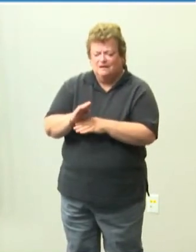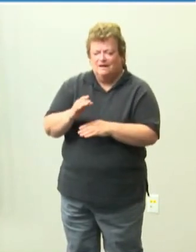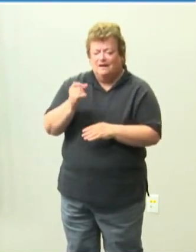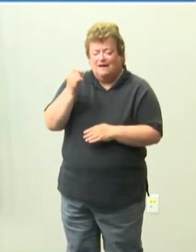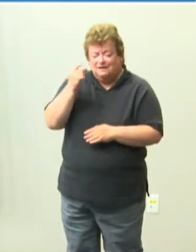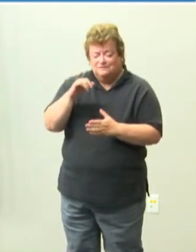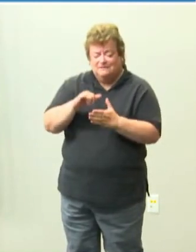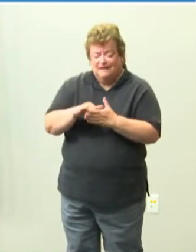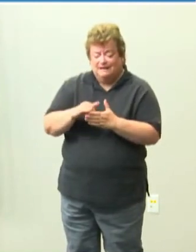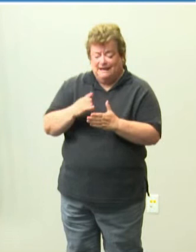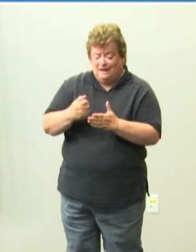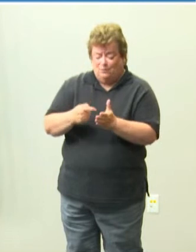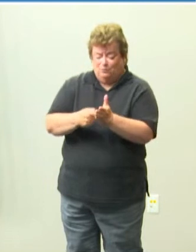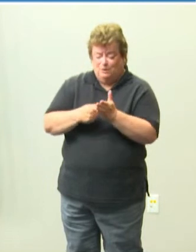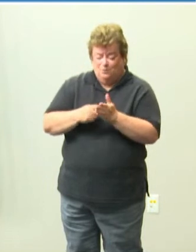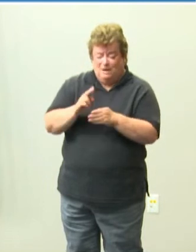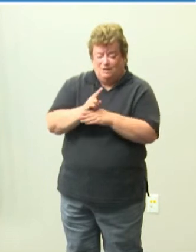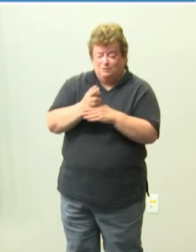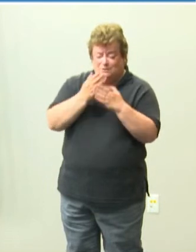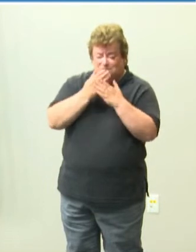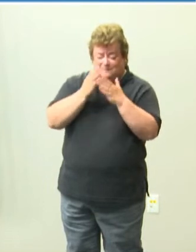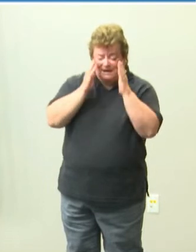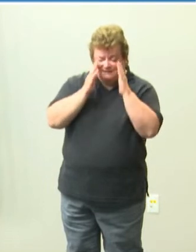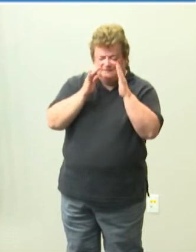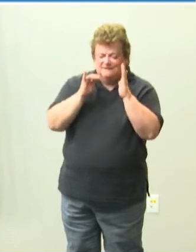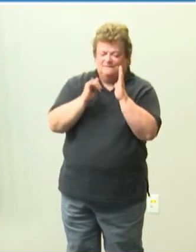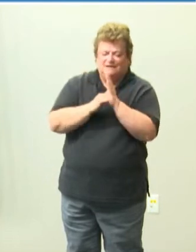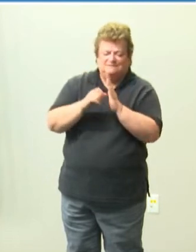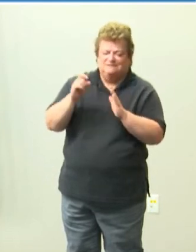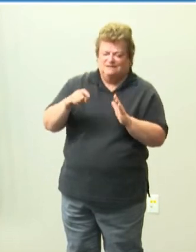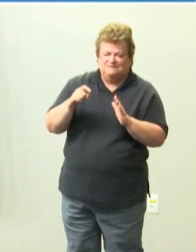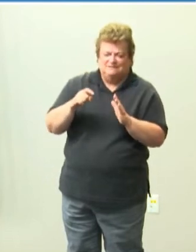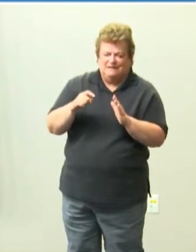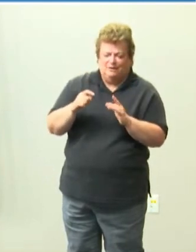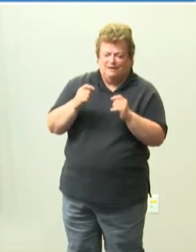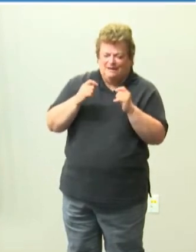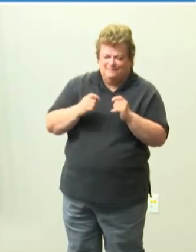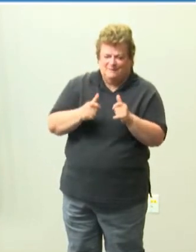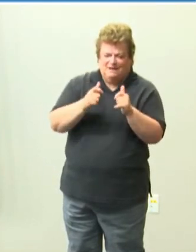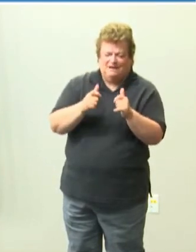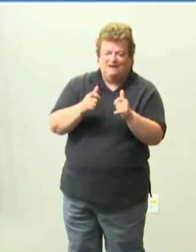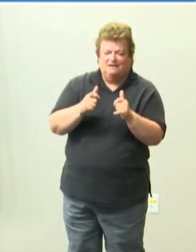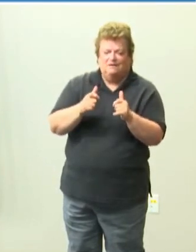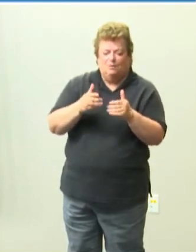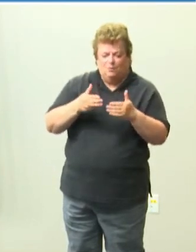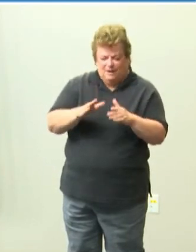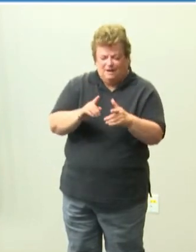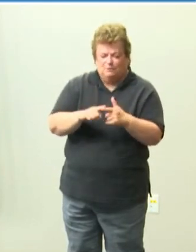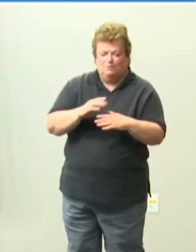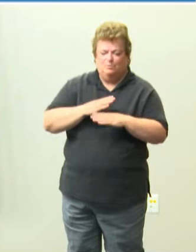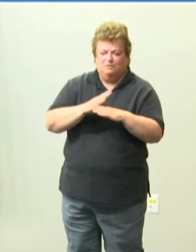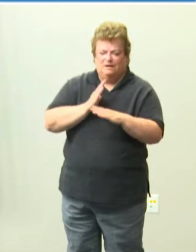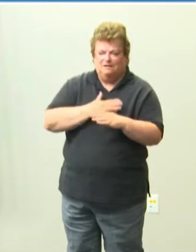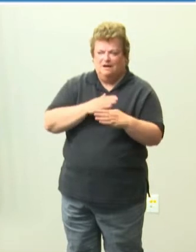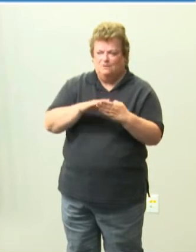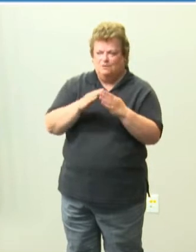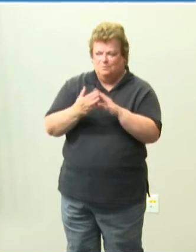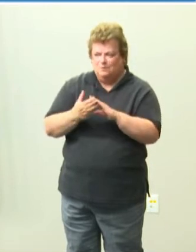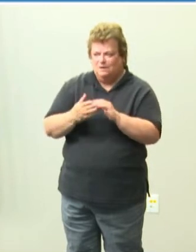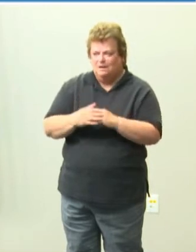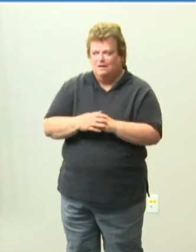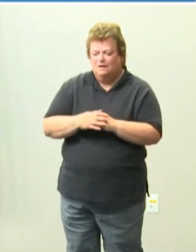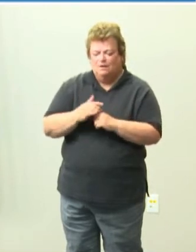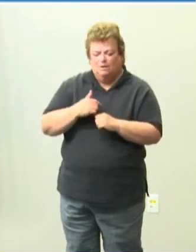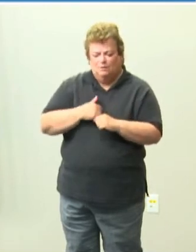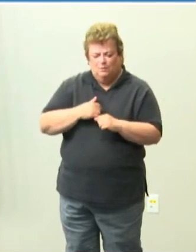mask requirement is a necessary and immediate step we must take to protect our community. We continue to